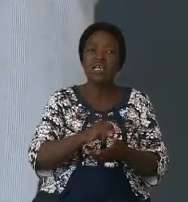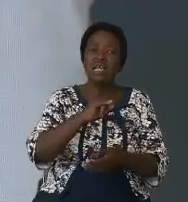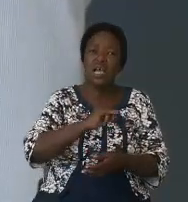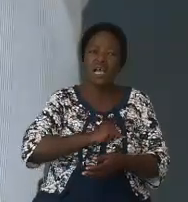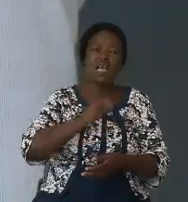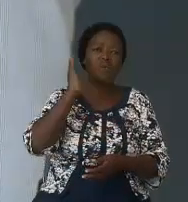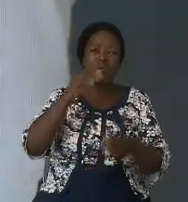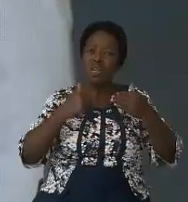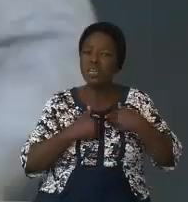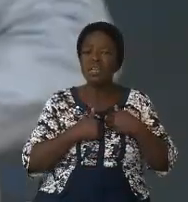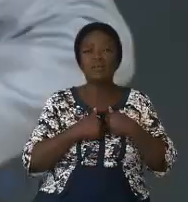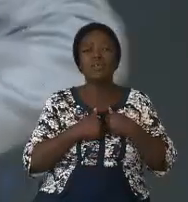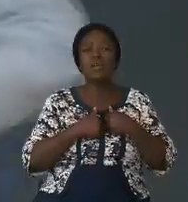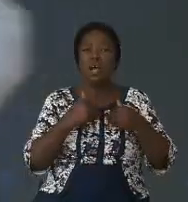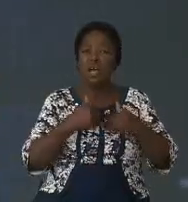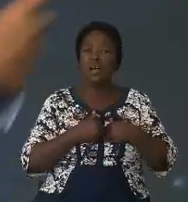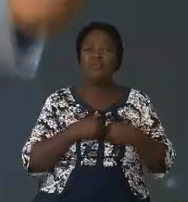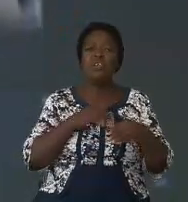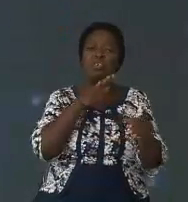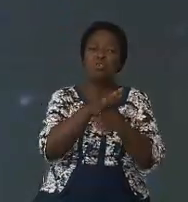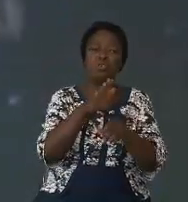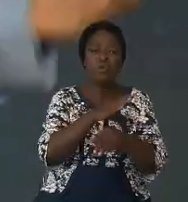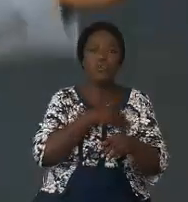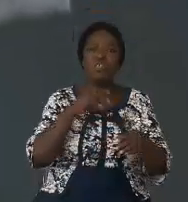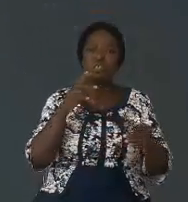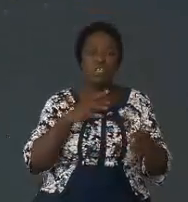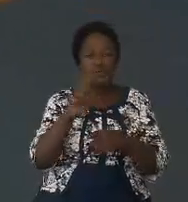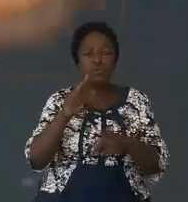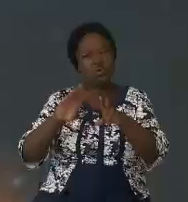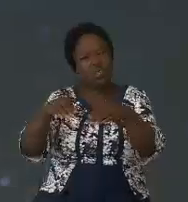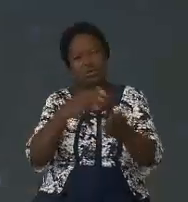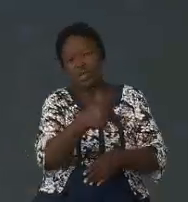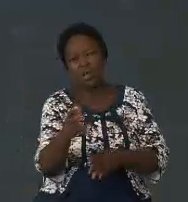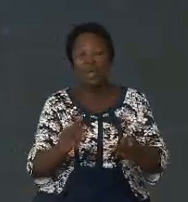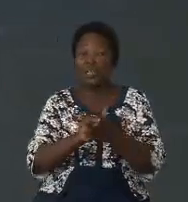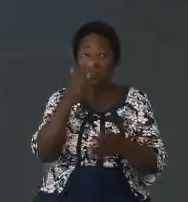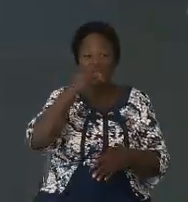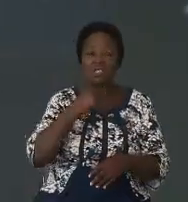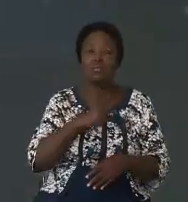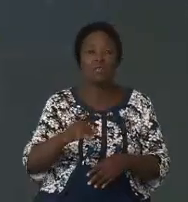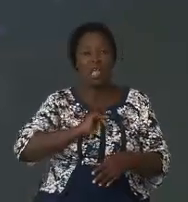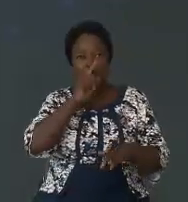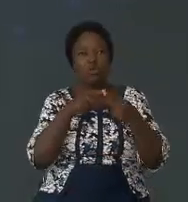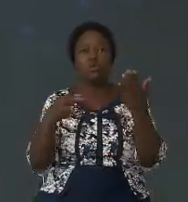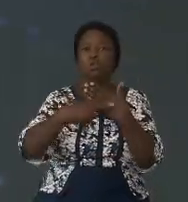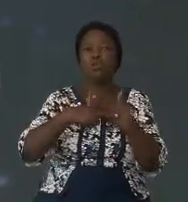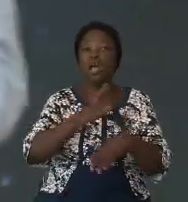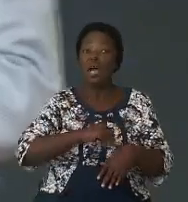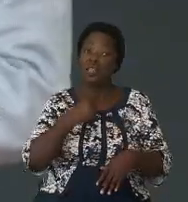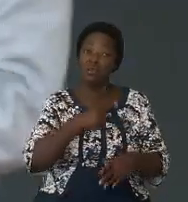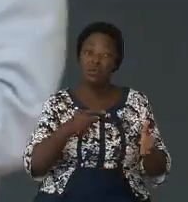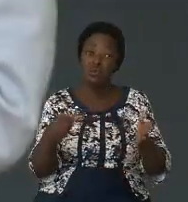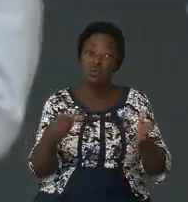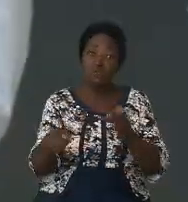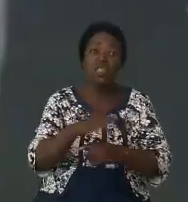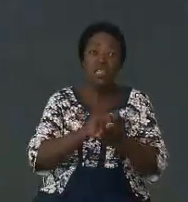a compassionate father, that I could have had enough and to spare. That's why he said, I'm